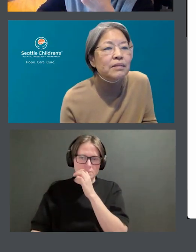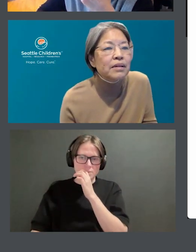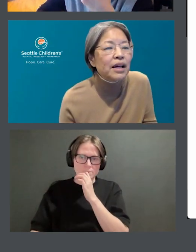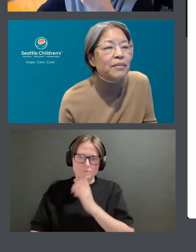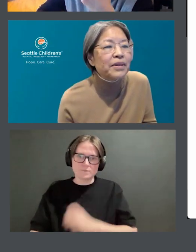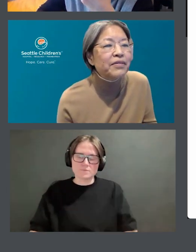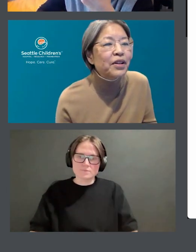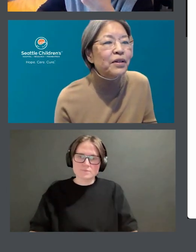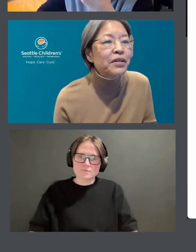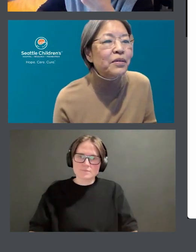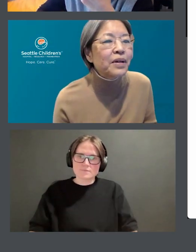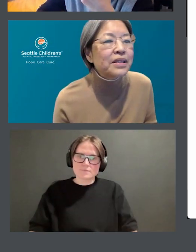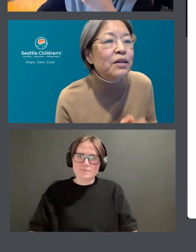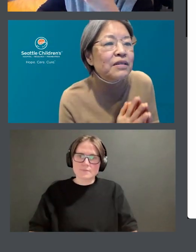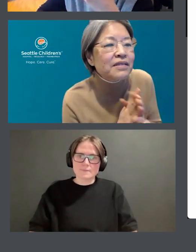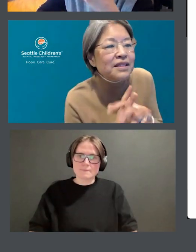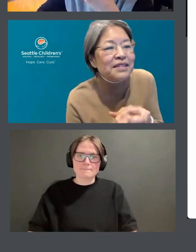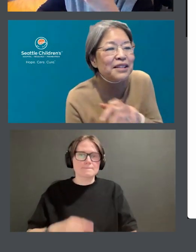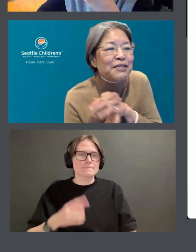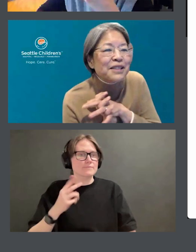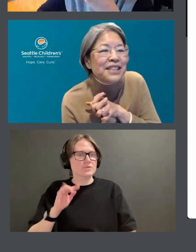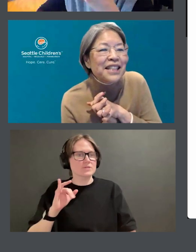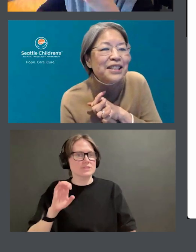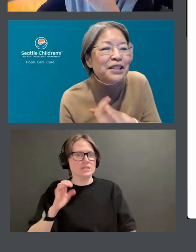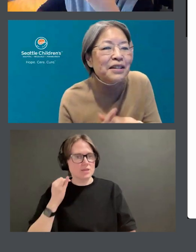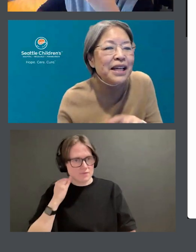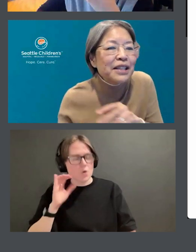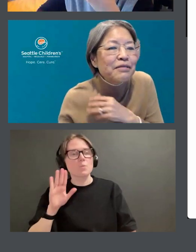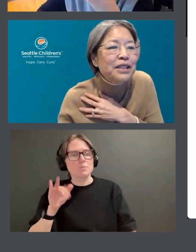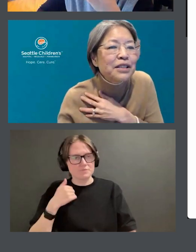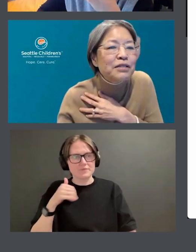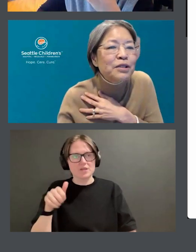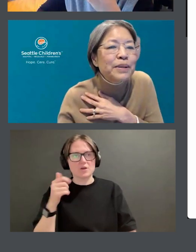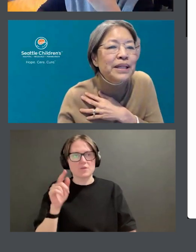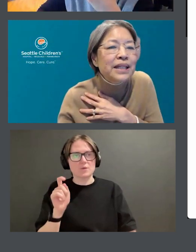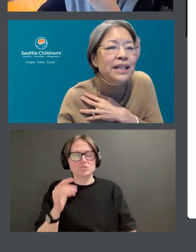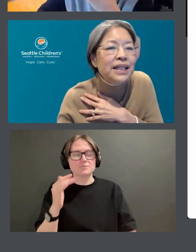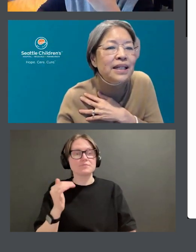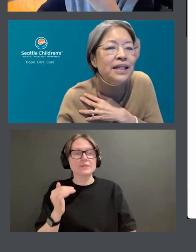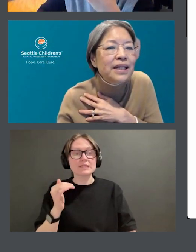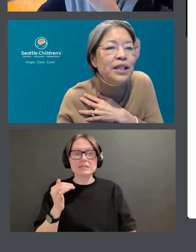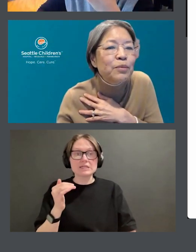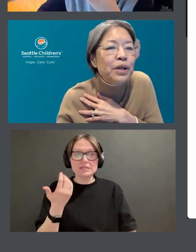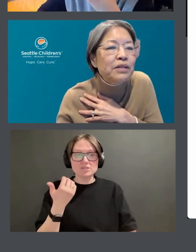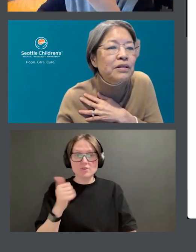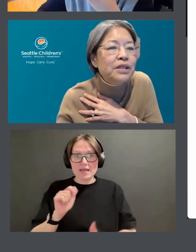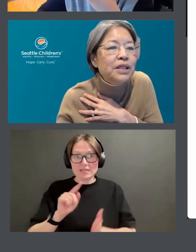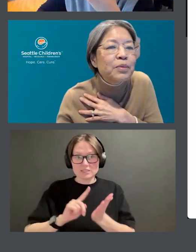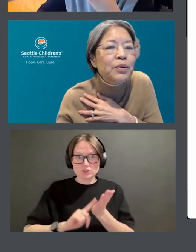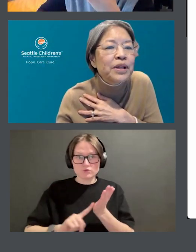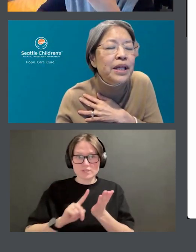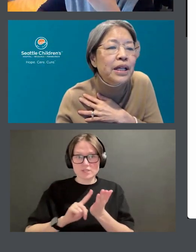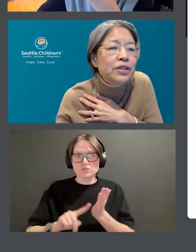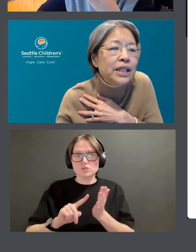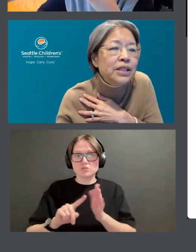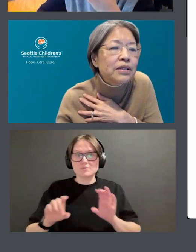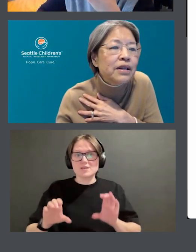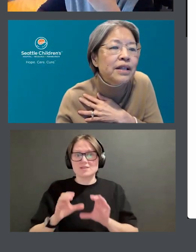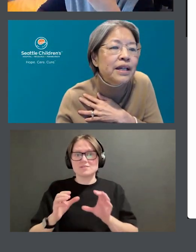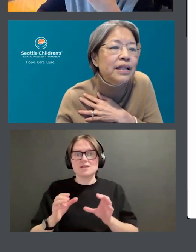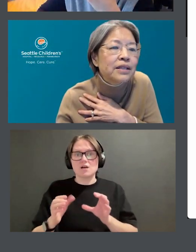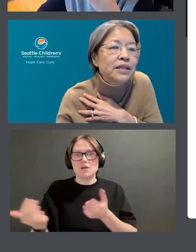I'll just, if no other question, oh, there's another question. Is there any research being conducted in partnership